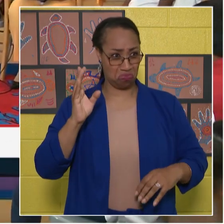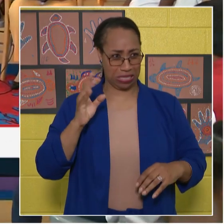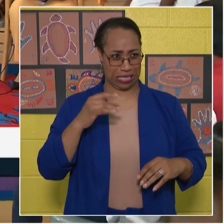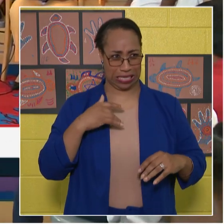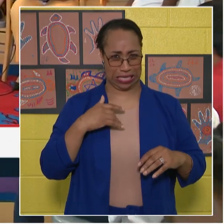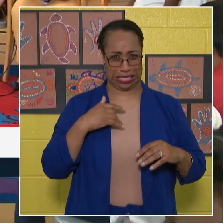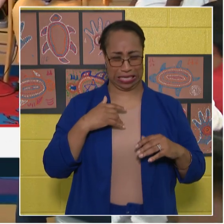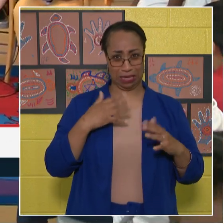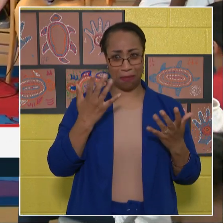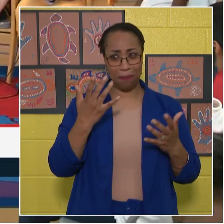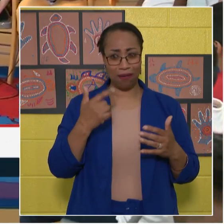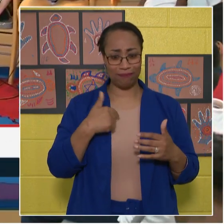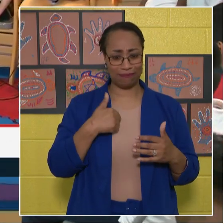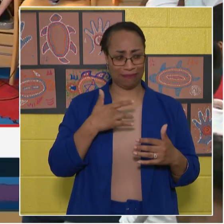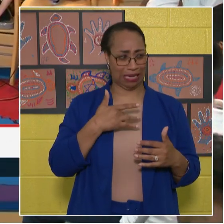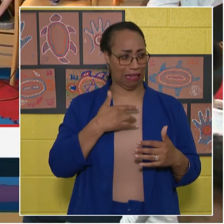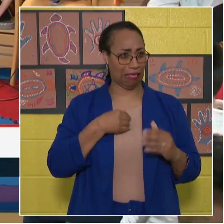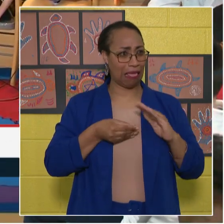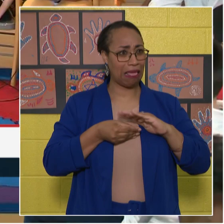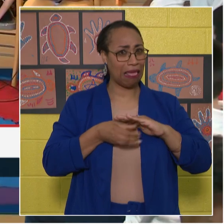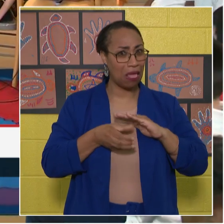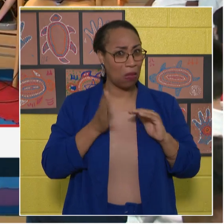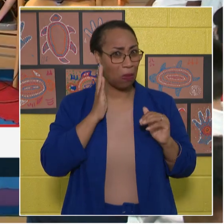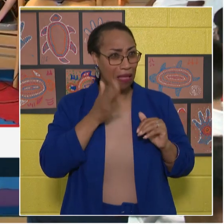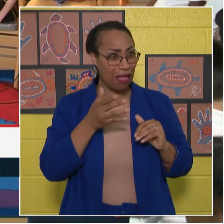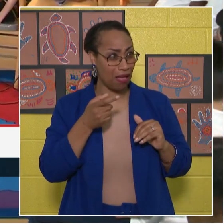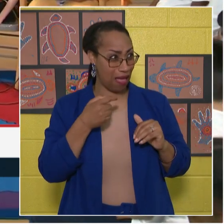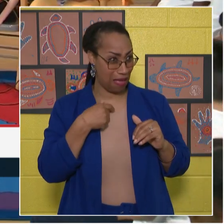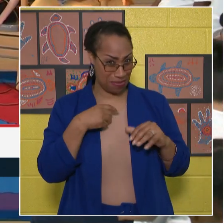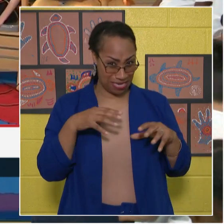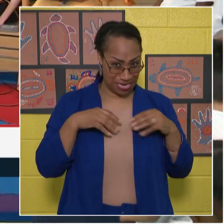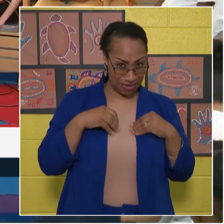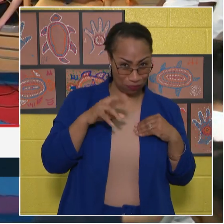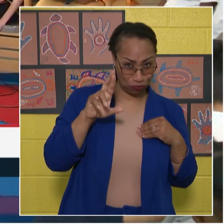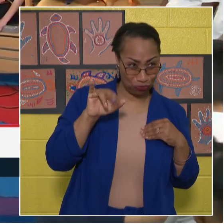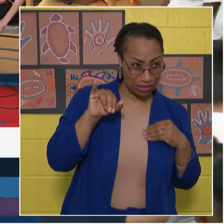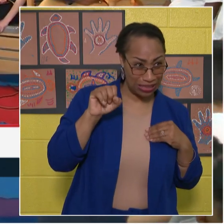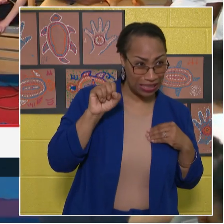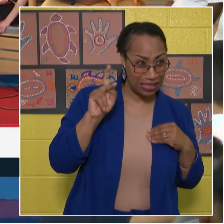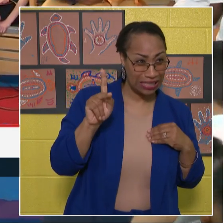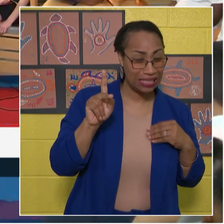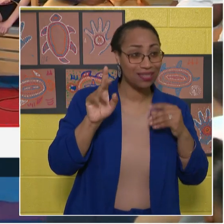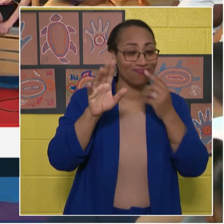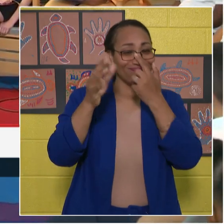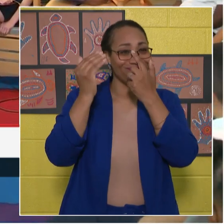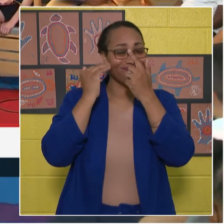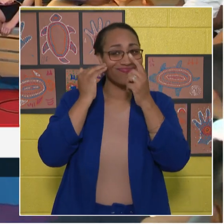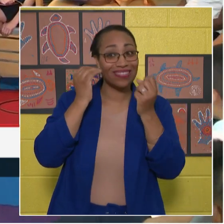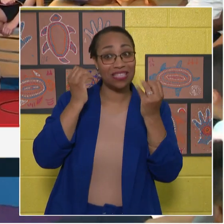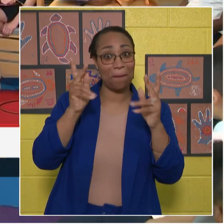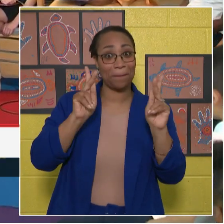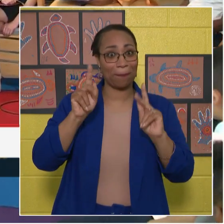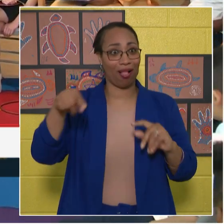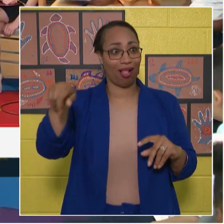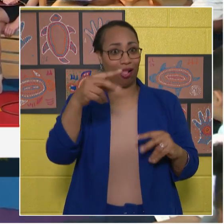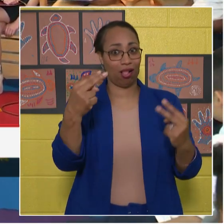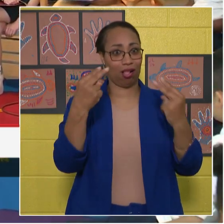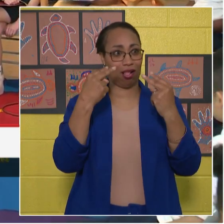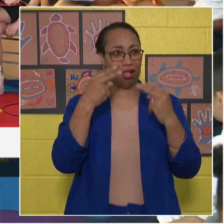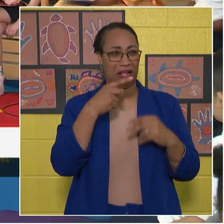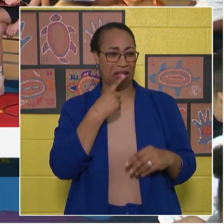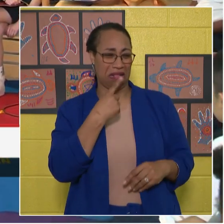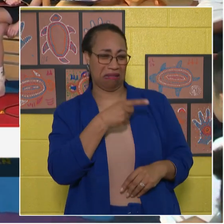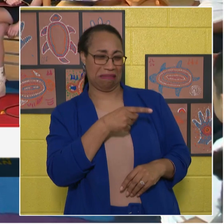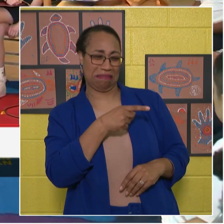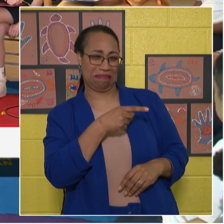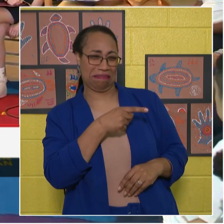yourself out there and take a risk. Sometimes a lot of us do that. We say there's probably somebody else better, or